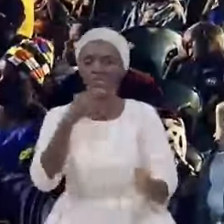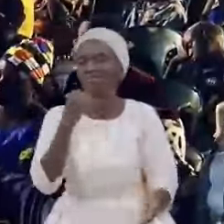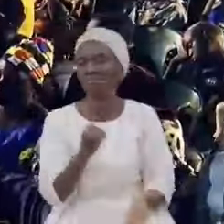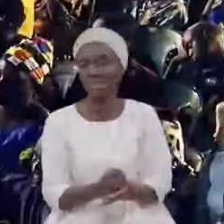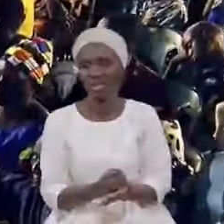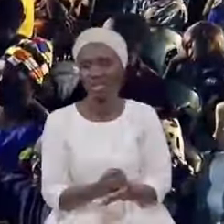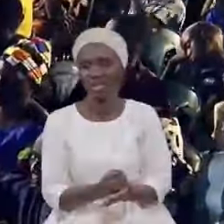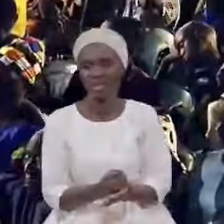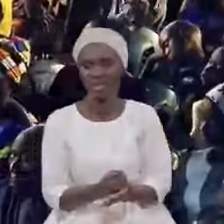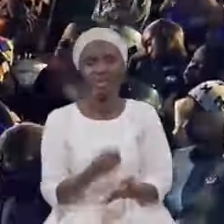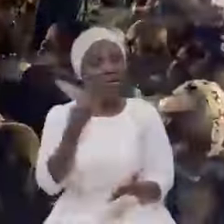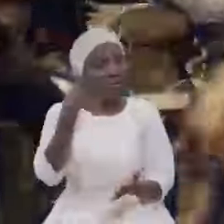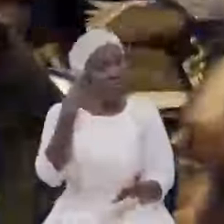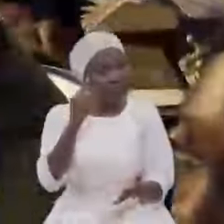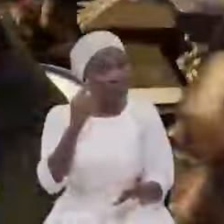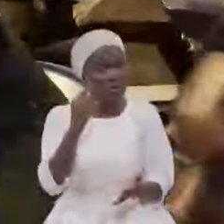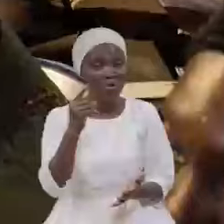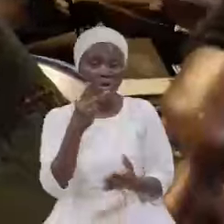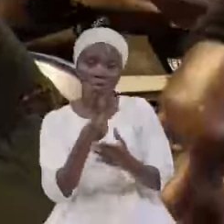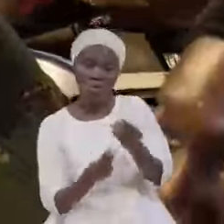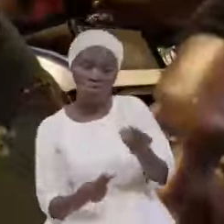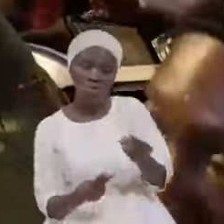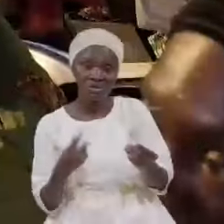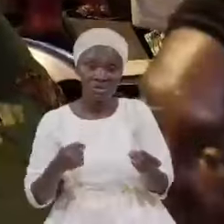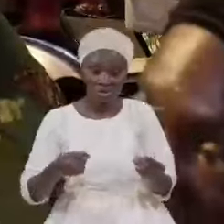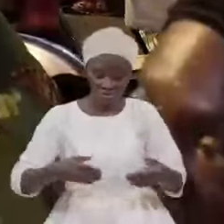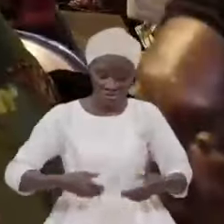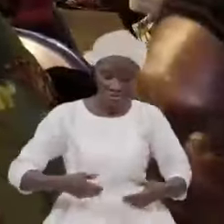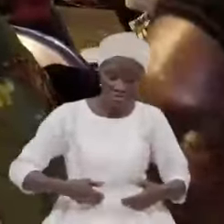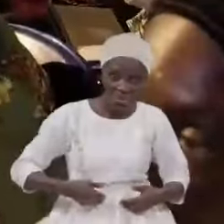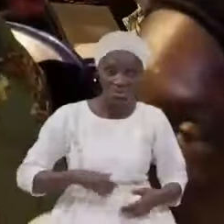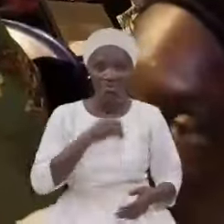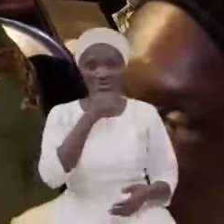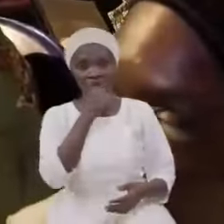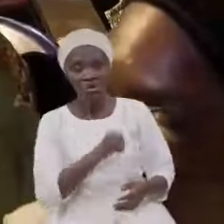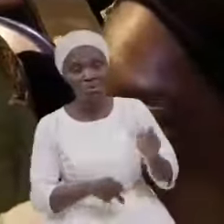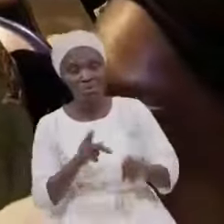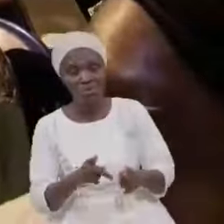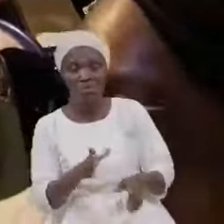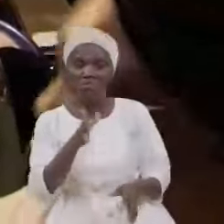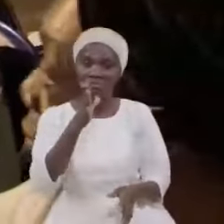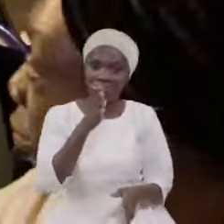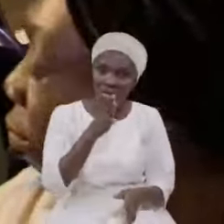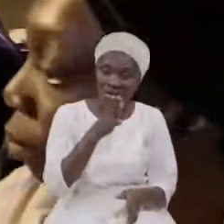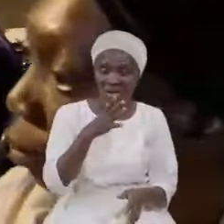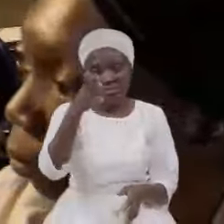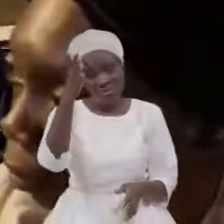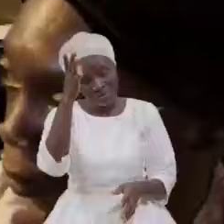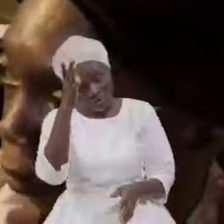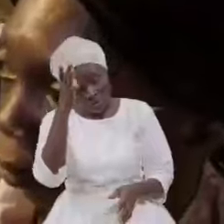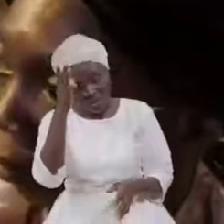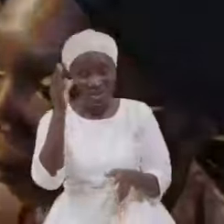boys, it's for the girls, it's for the mothers, it's for the fathers, it's for the preachers, it's for the pew, it's